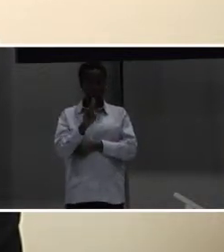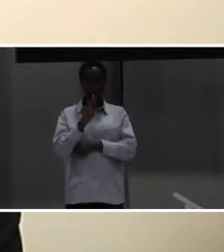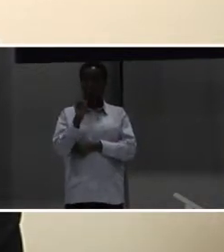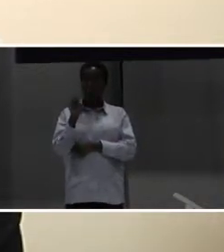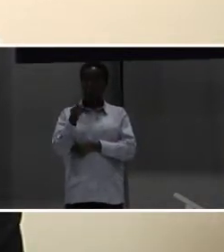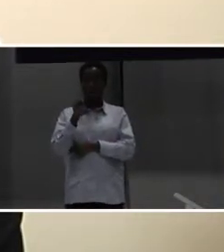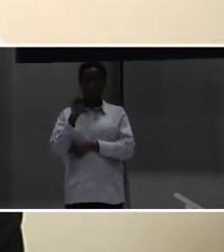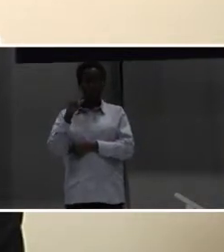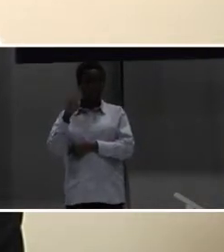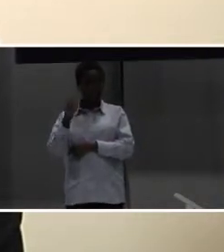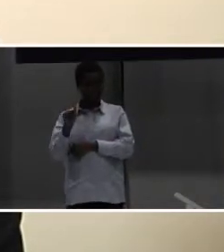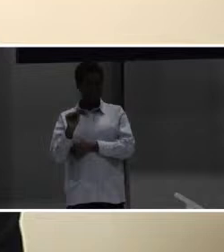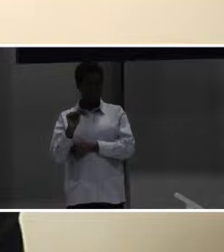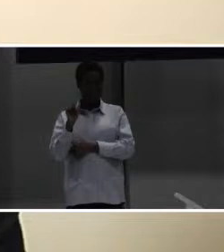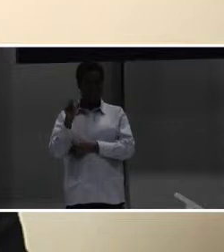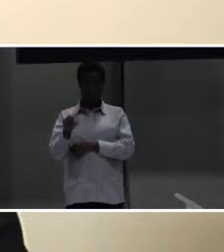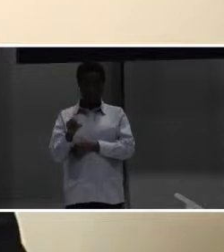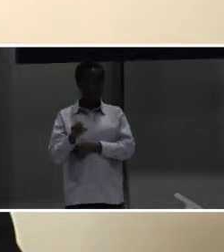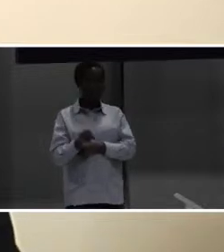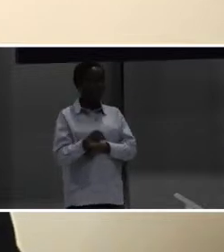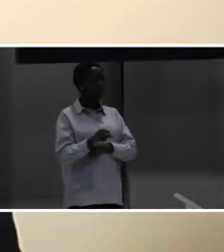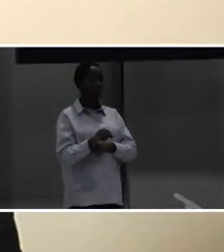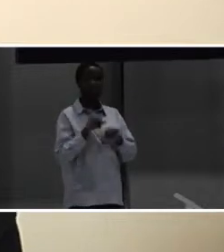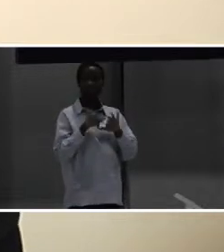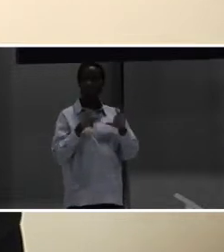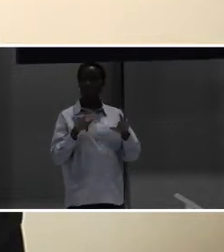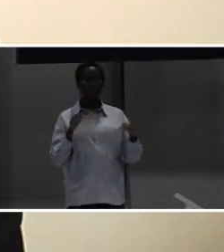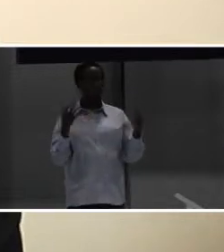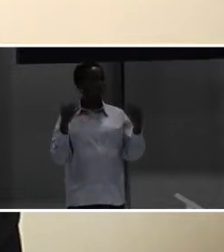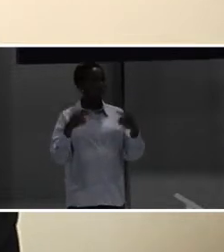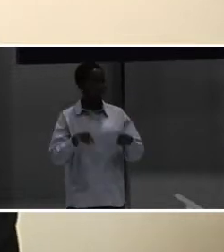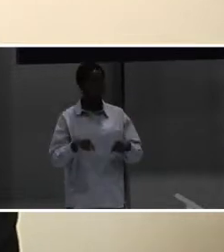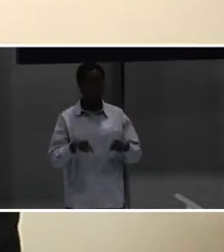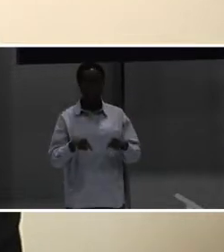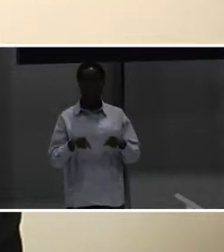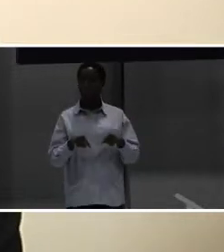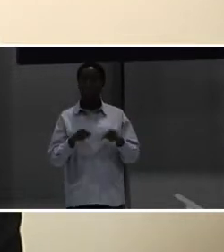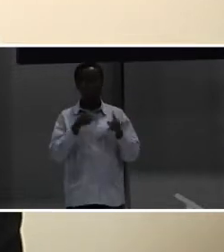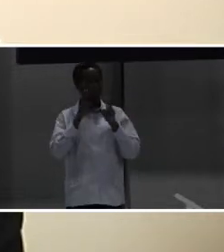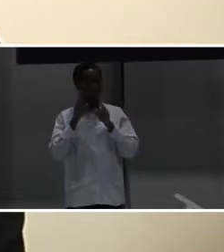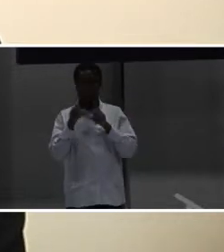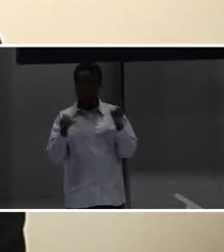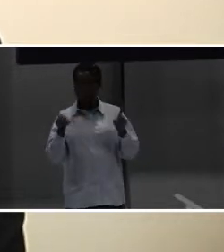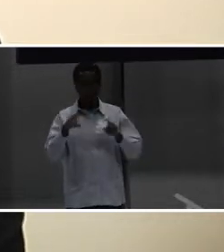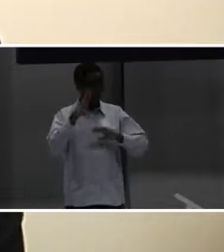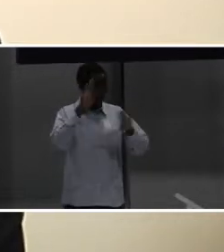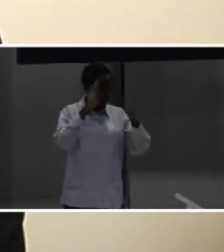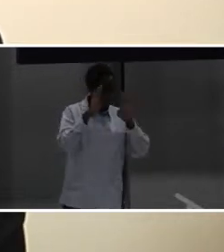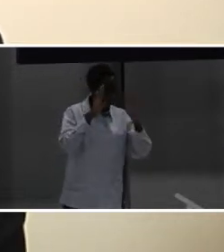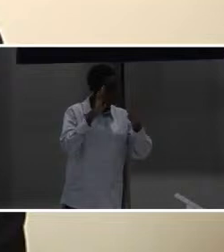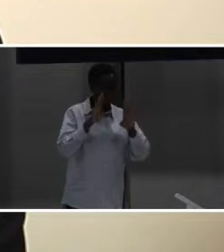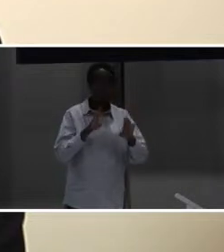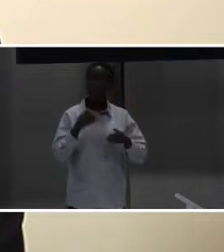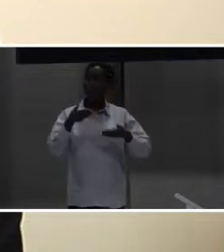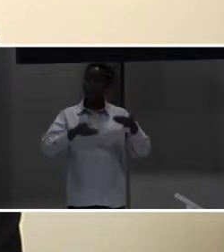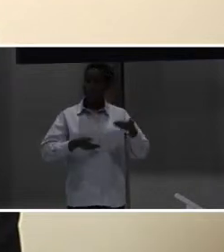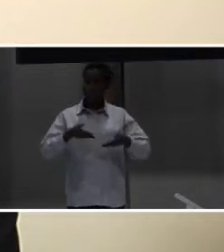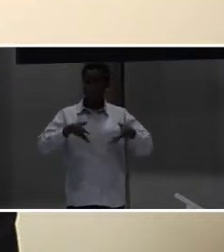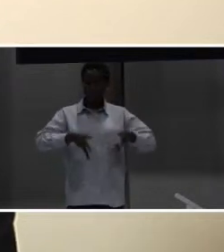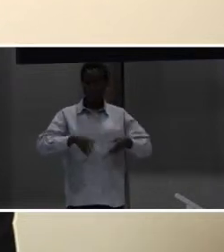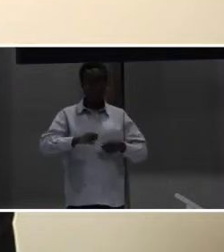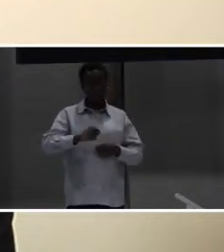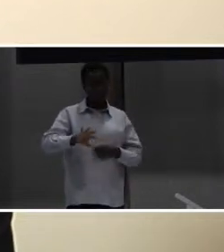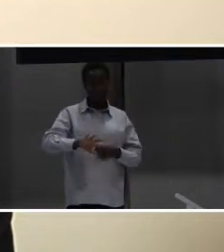delegates, guests, ladies and gentlemen, Sanbonani, welcome to South Africa. It is